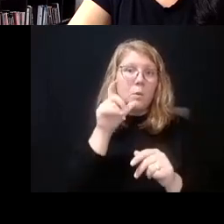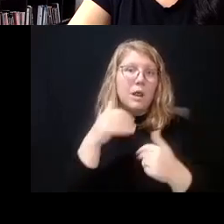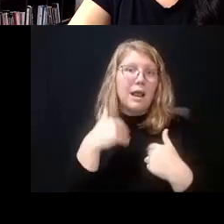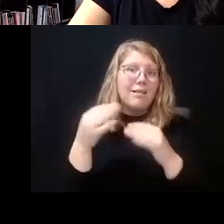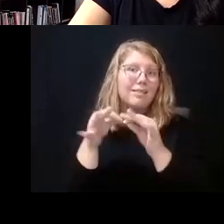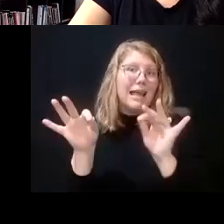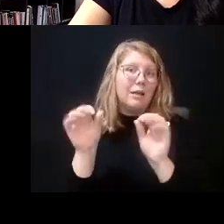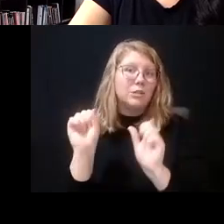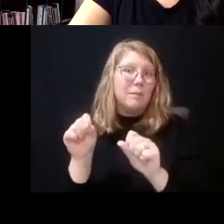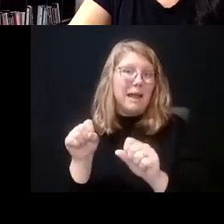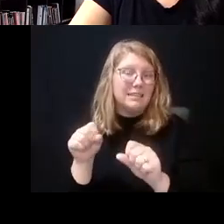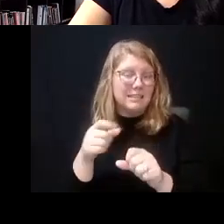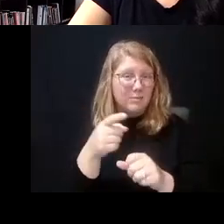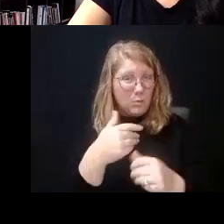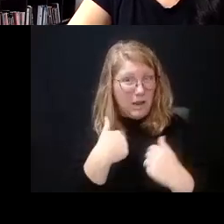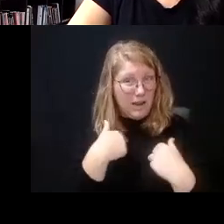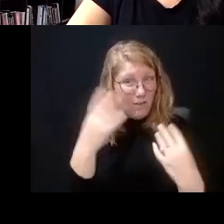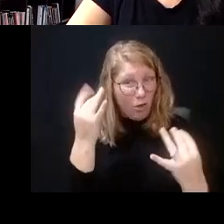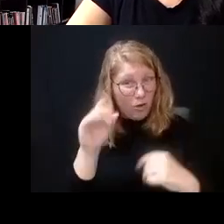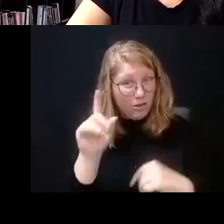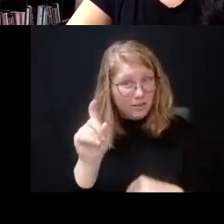and I don't know if you have any thoughts about that.